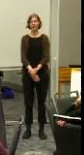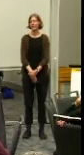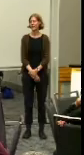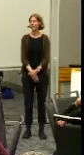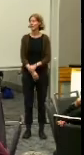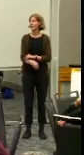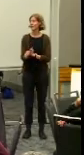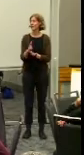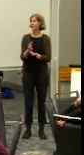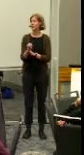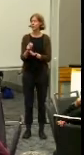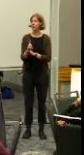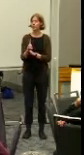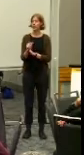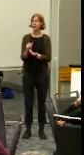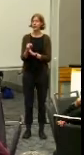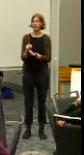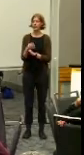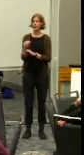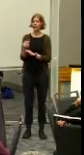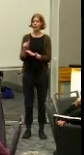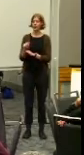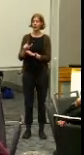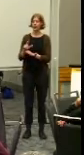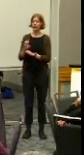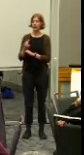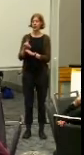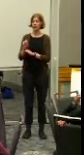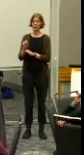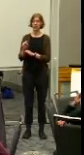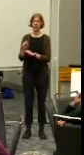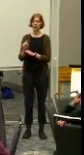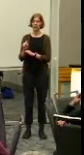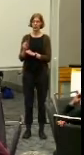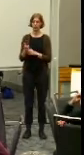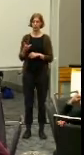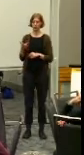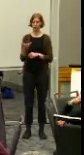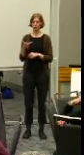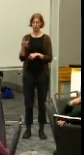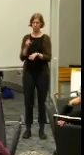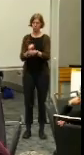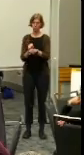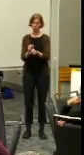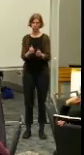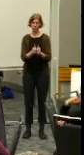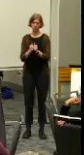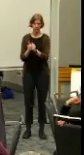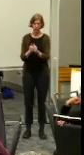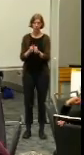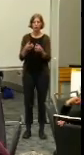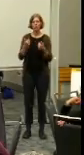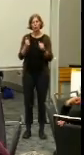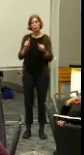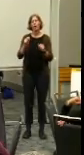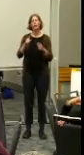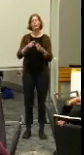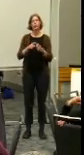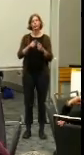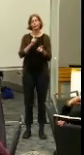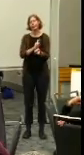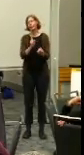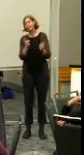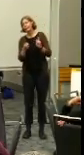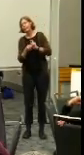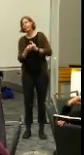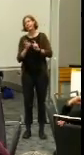and Alexis came up with the thoughts of let's rethink rather than just actually rehabilitating, changing them